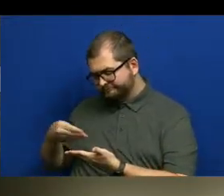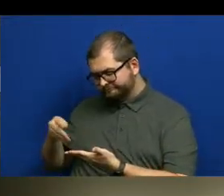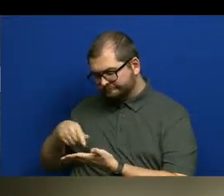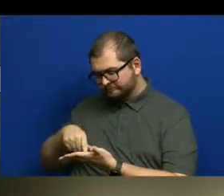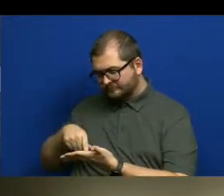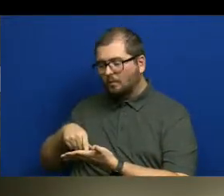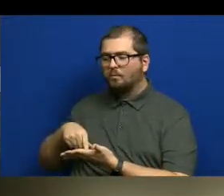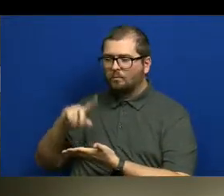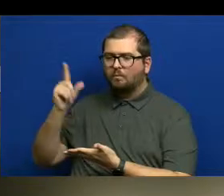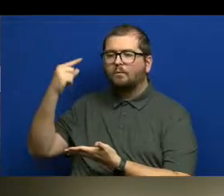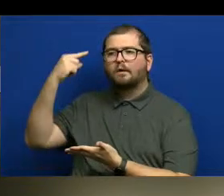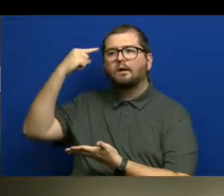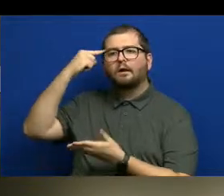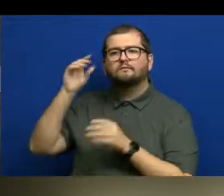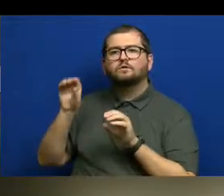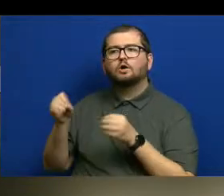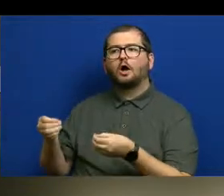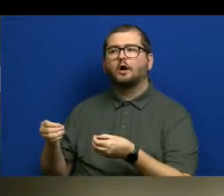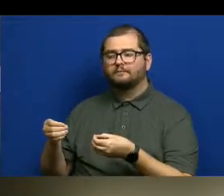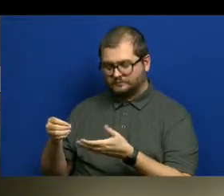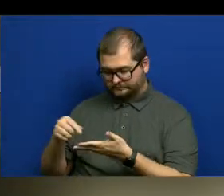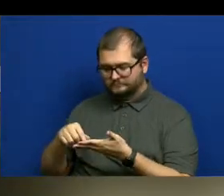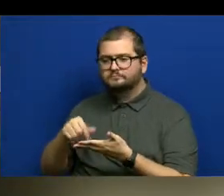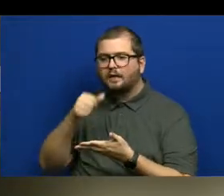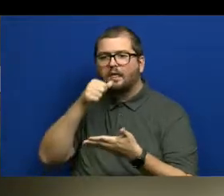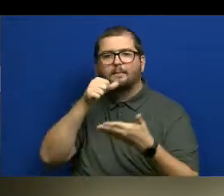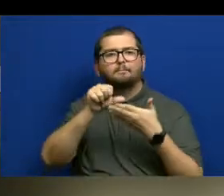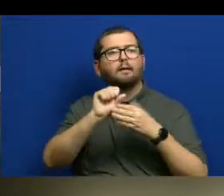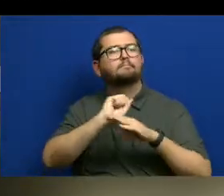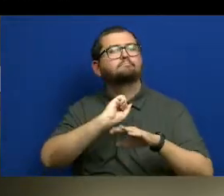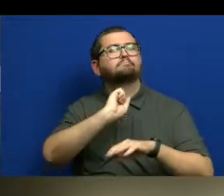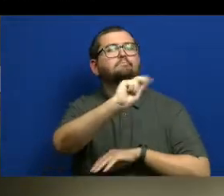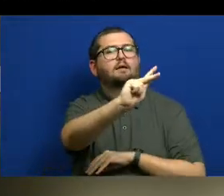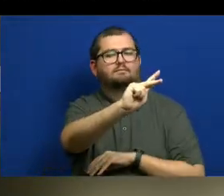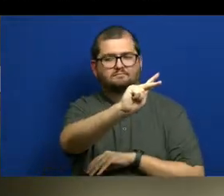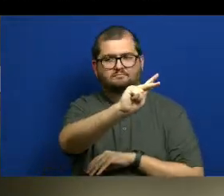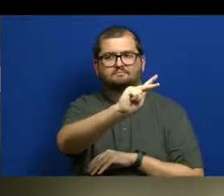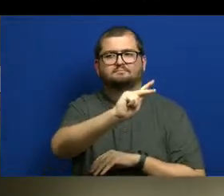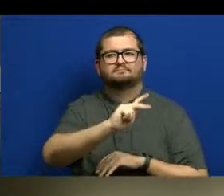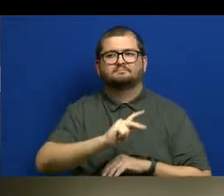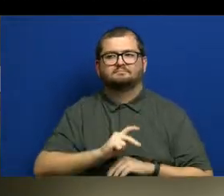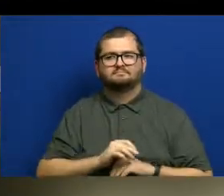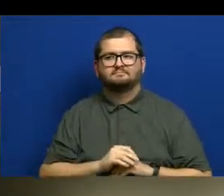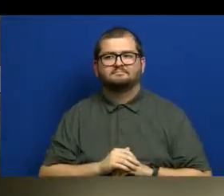office. I mailed that back to the governor's office.